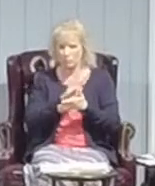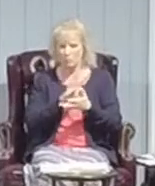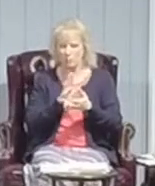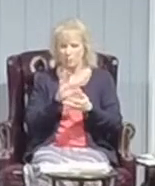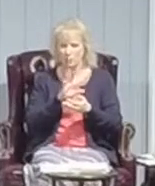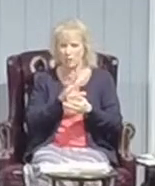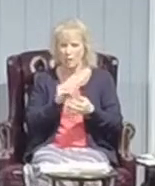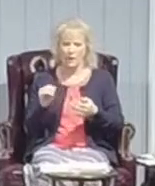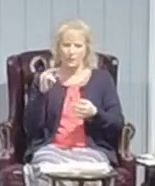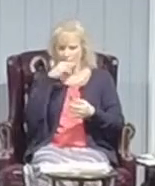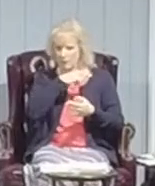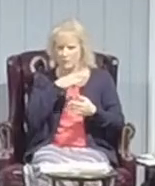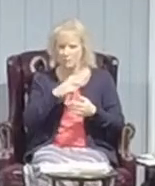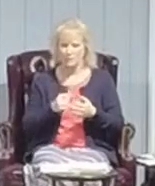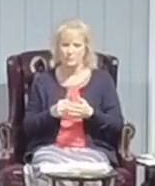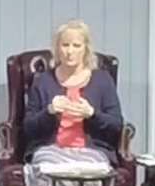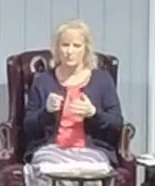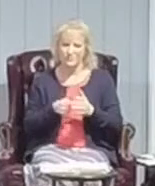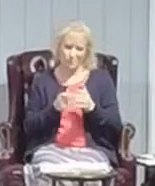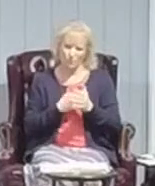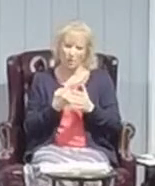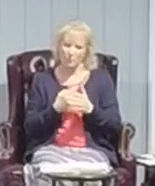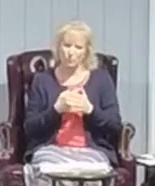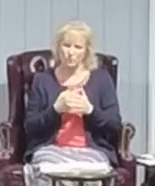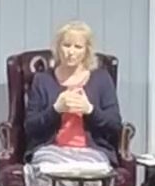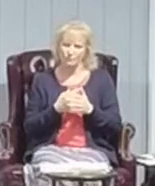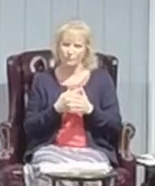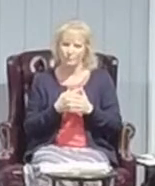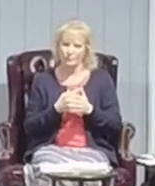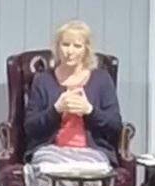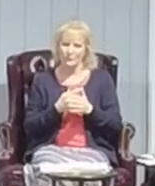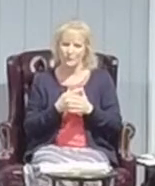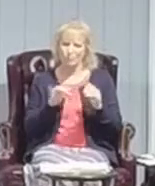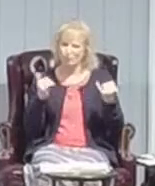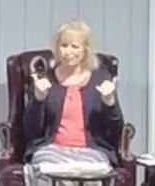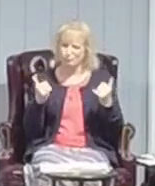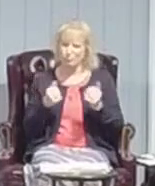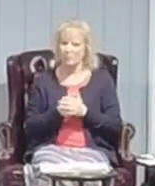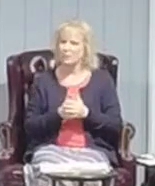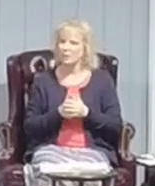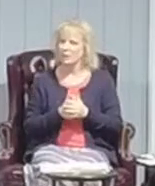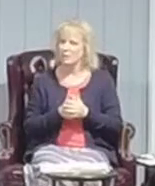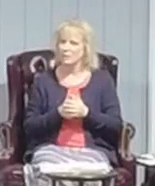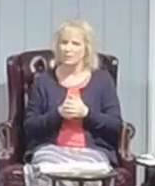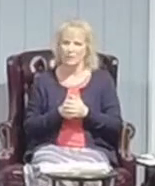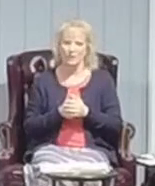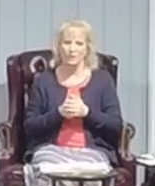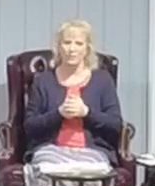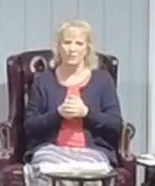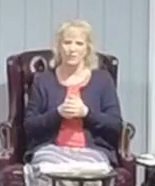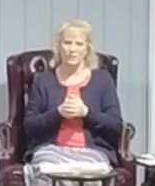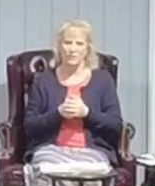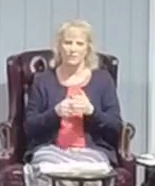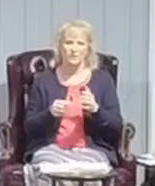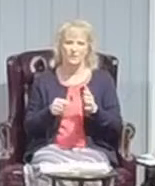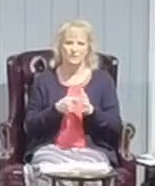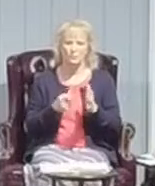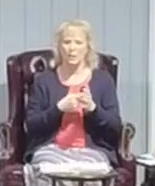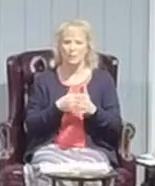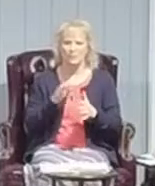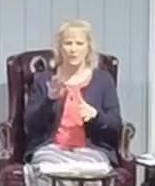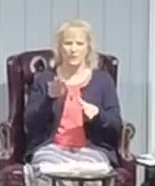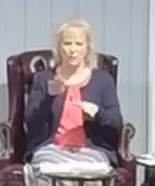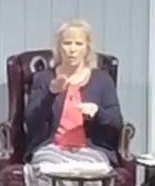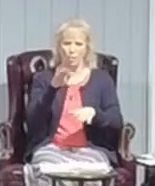kids, every once in a while, they're doing goofy things. And every once in a while, you'll see them, they're walking backwards with their eyes closed, you